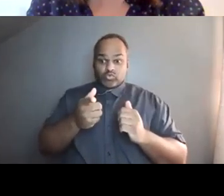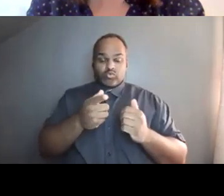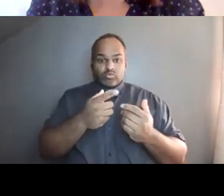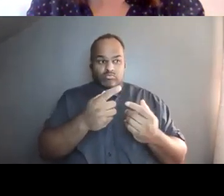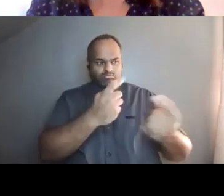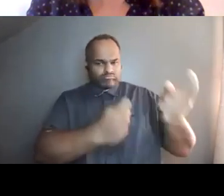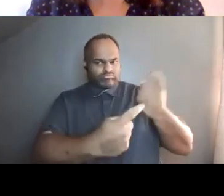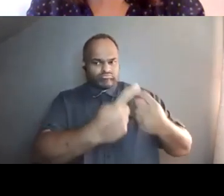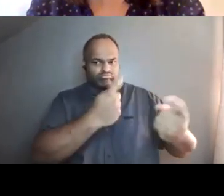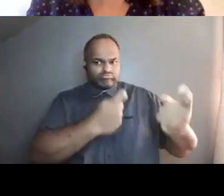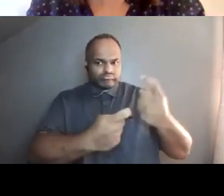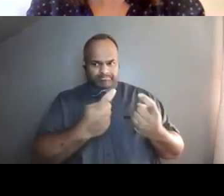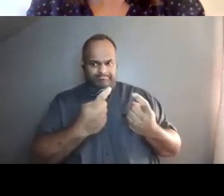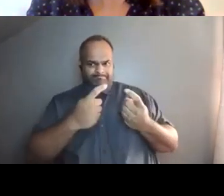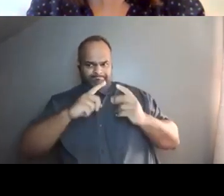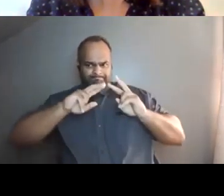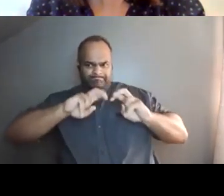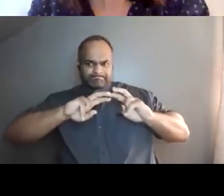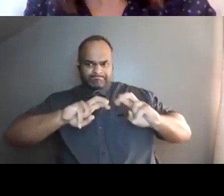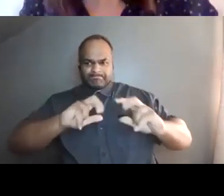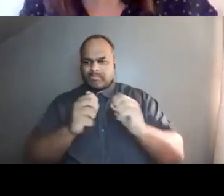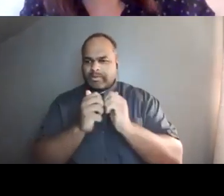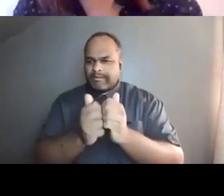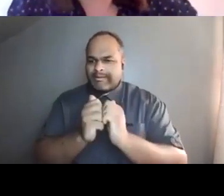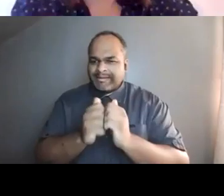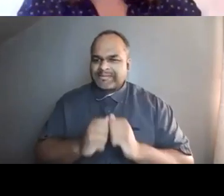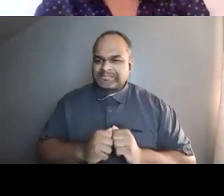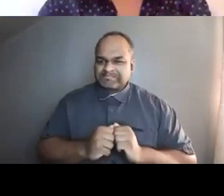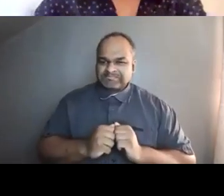on a daily basis? Thank you